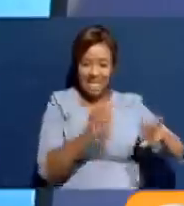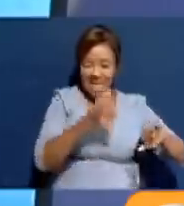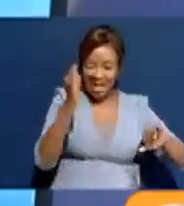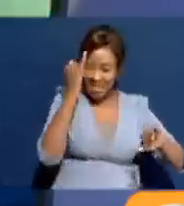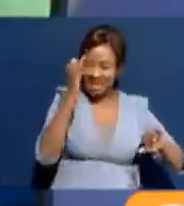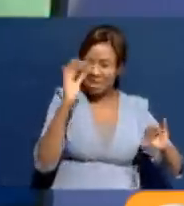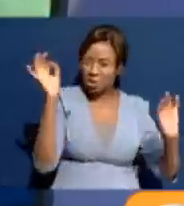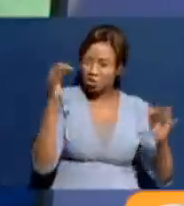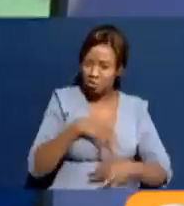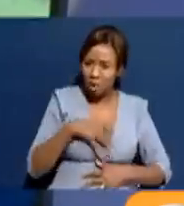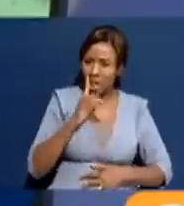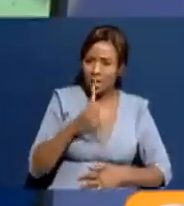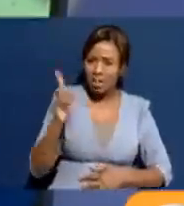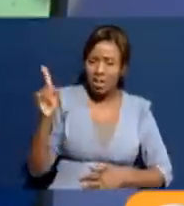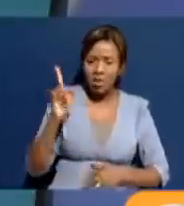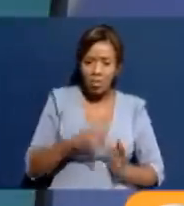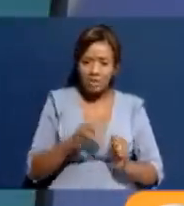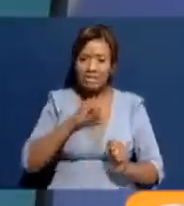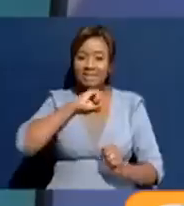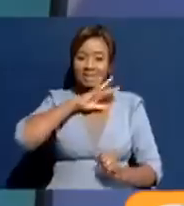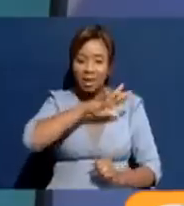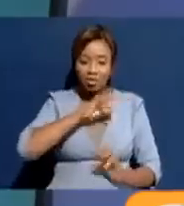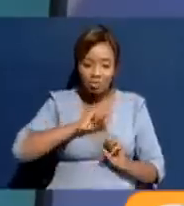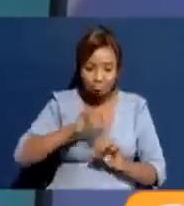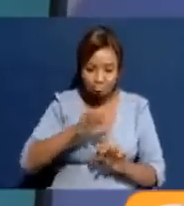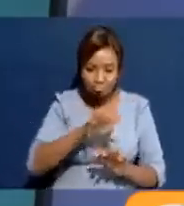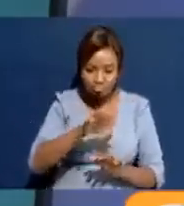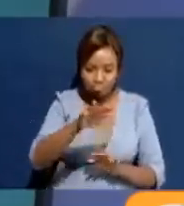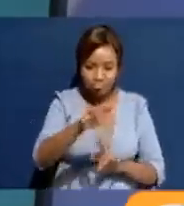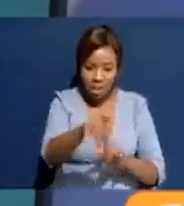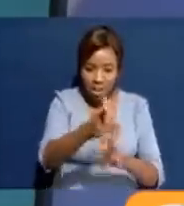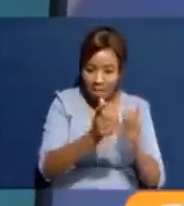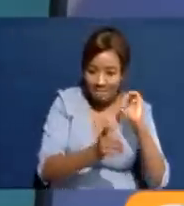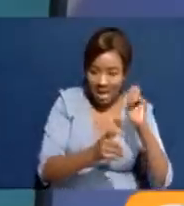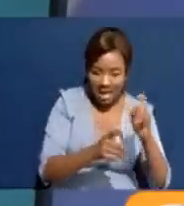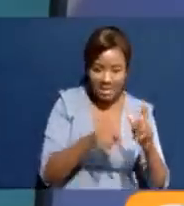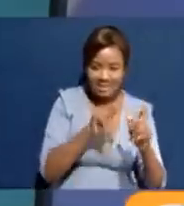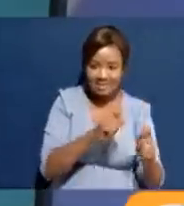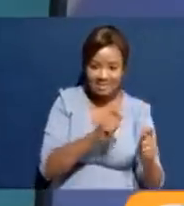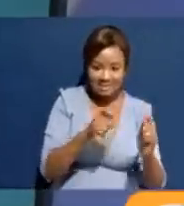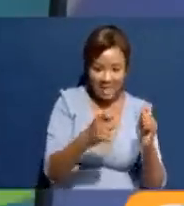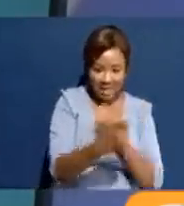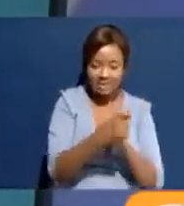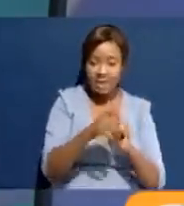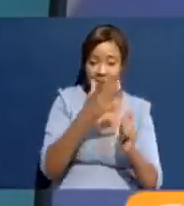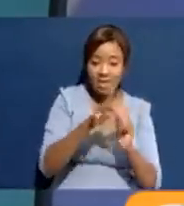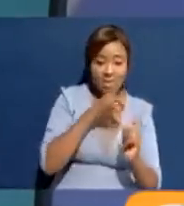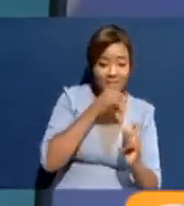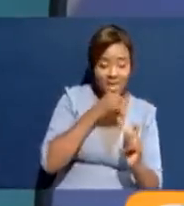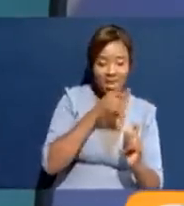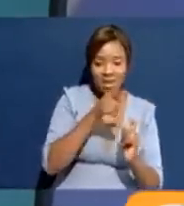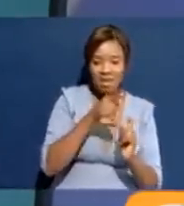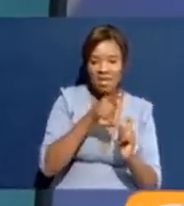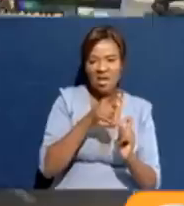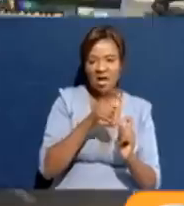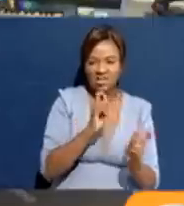technology, which uses sound waves to transform male chicks into functional female layers that can lay eggs. The man, in raising his